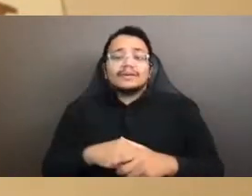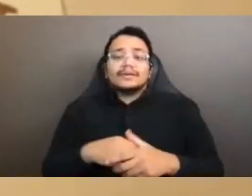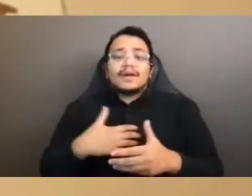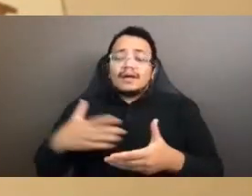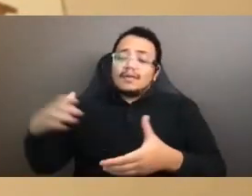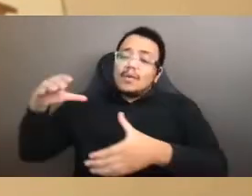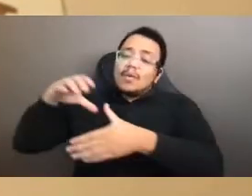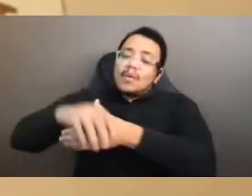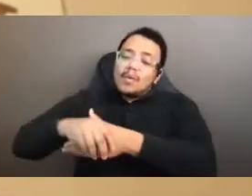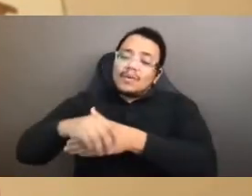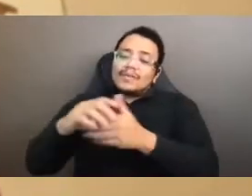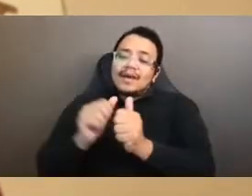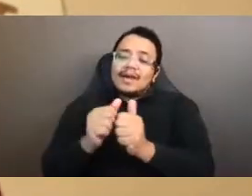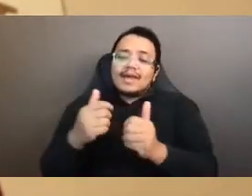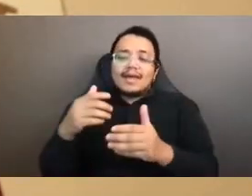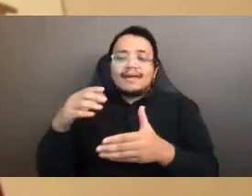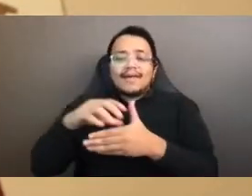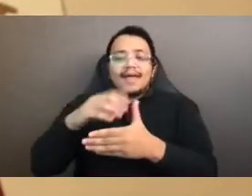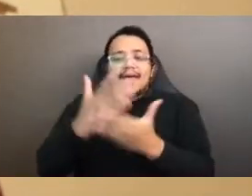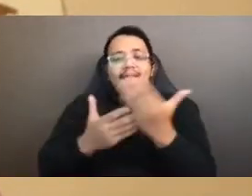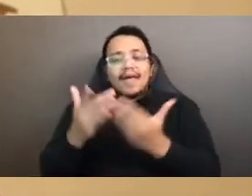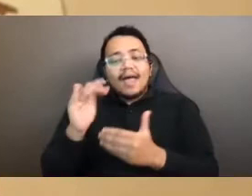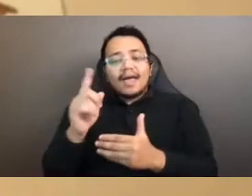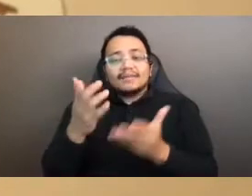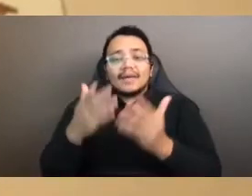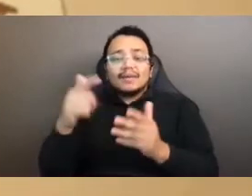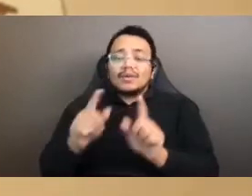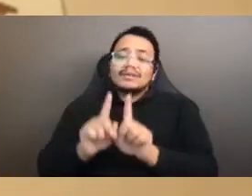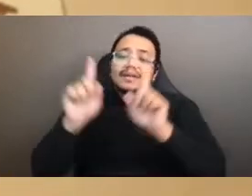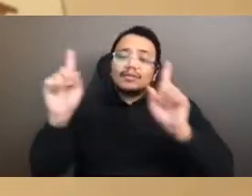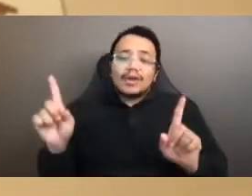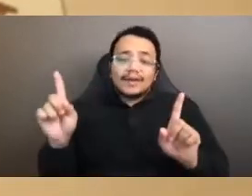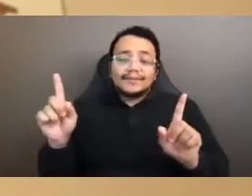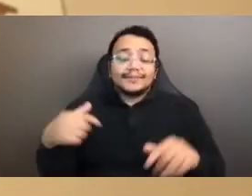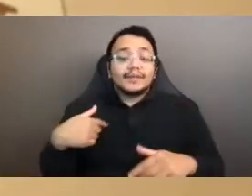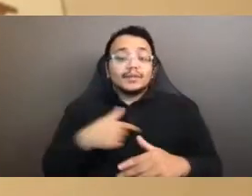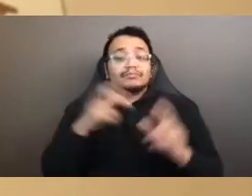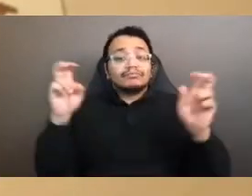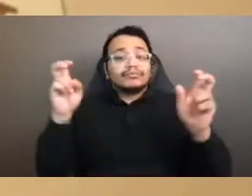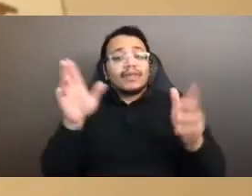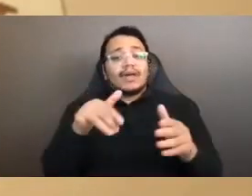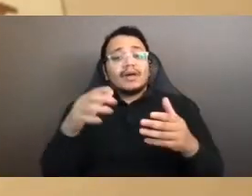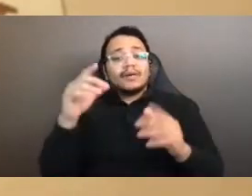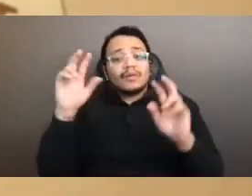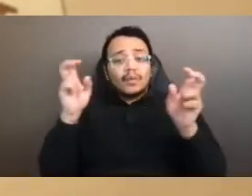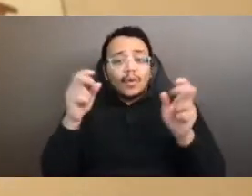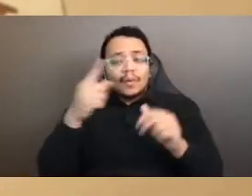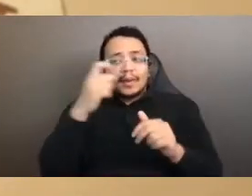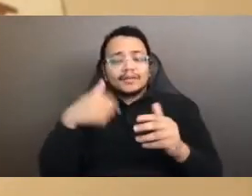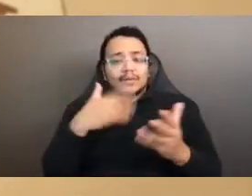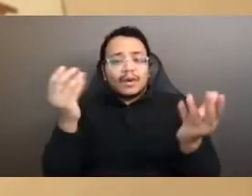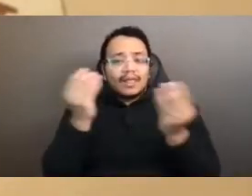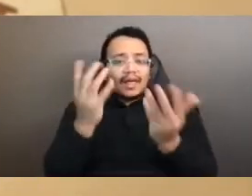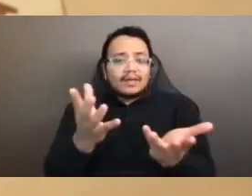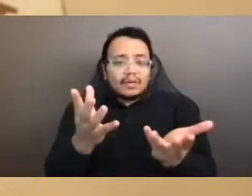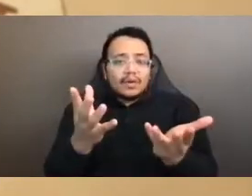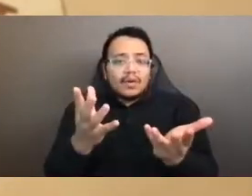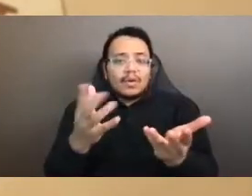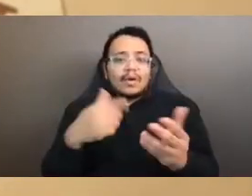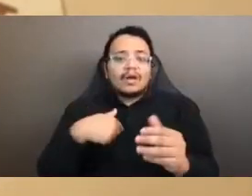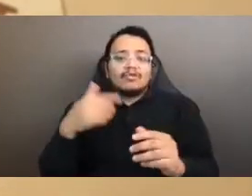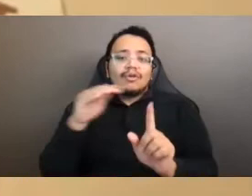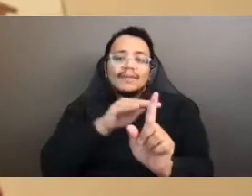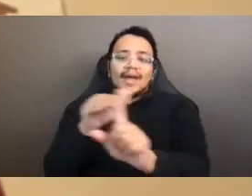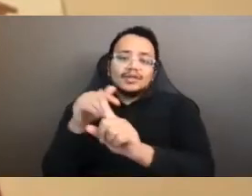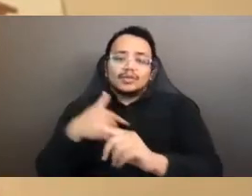if someday I'll be away from you. And we share that once again because we want to let you all know and remind you that we're alongside